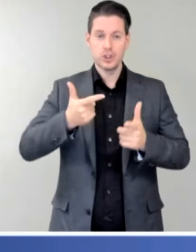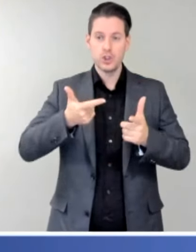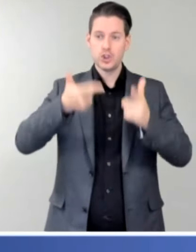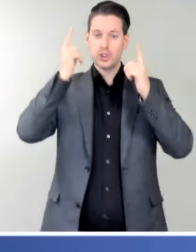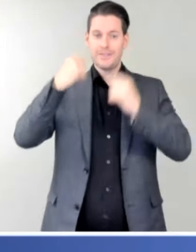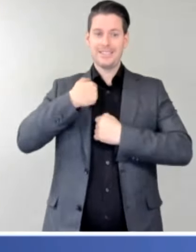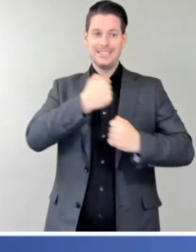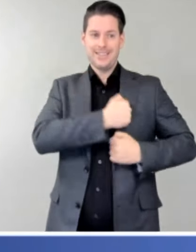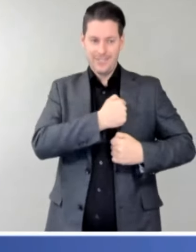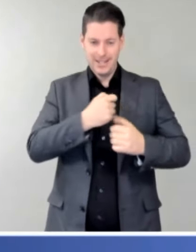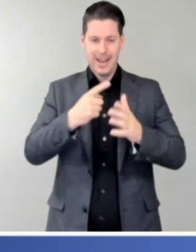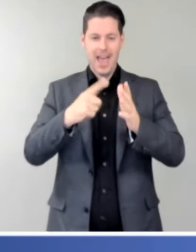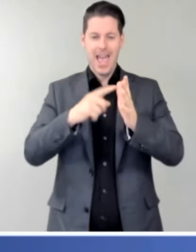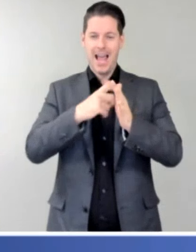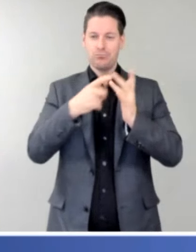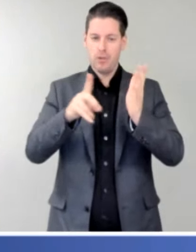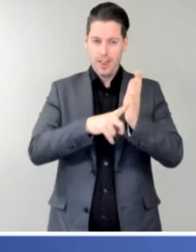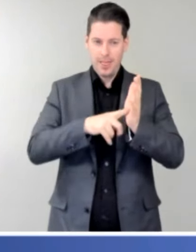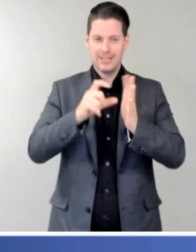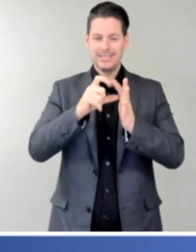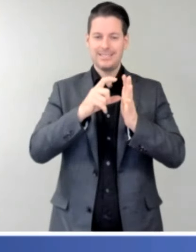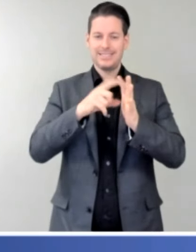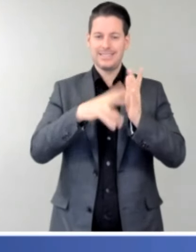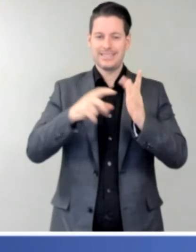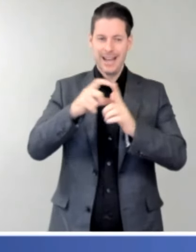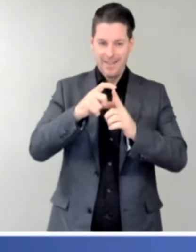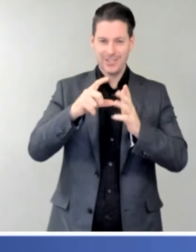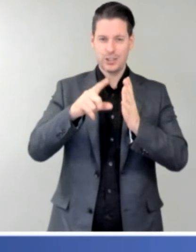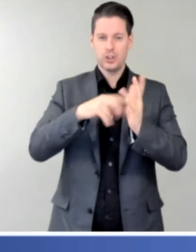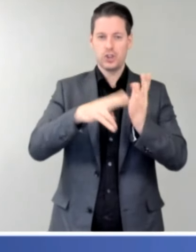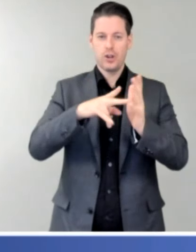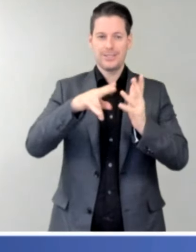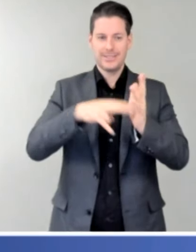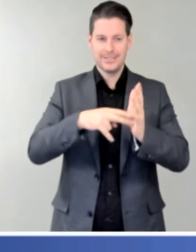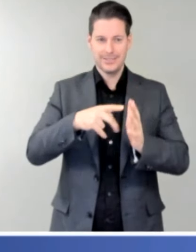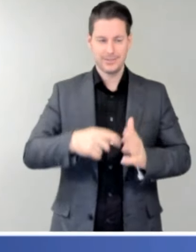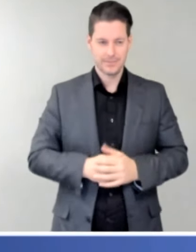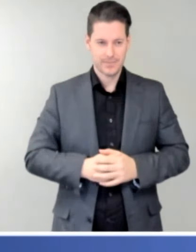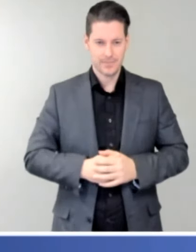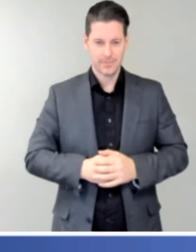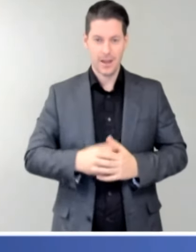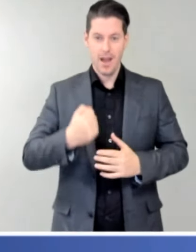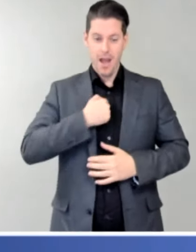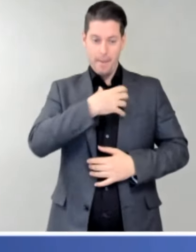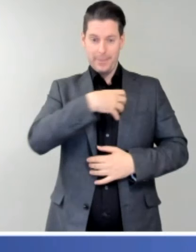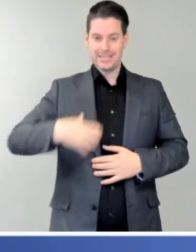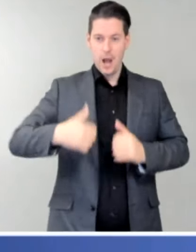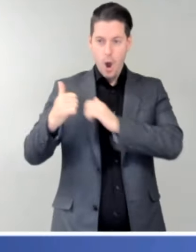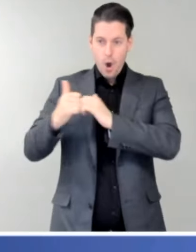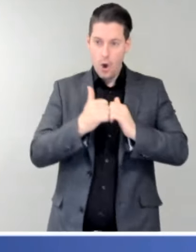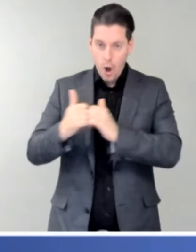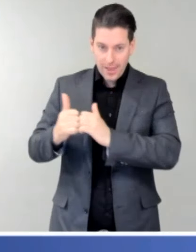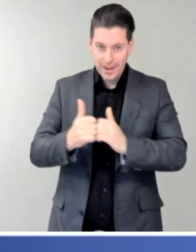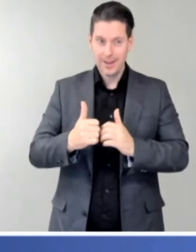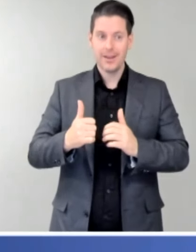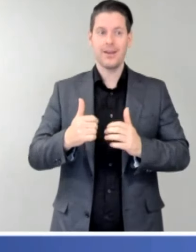David Johnston, AC, RAN. My ministerial and parliamentary colleagues, including the Assistant Foreign Minister, Tim Watts, and the Shadow